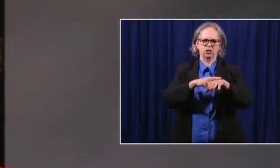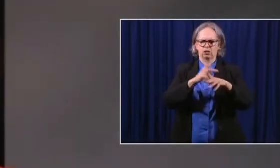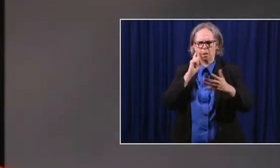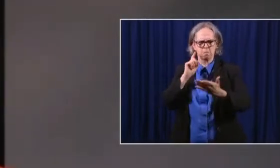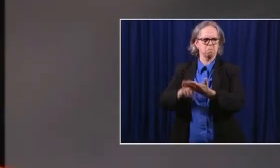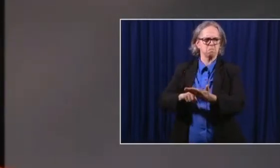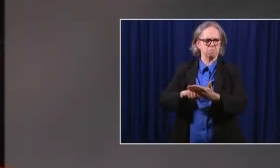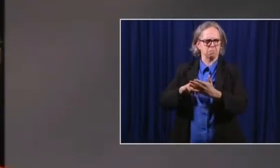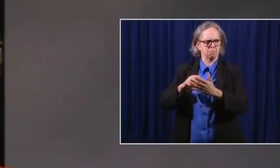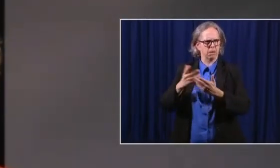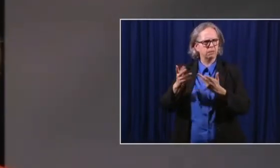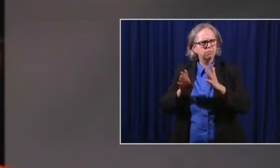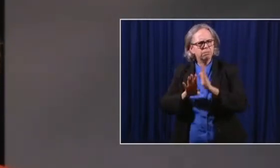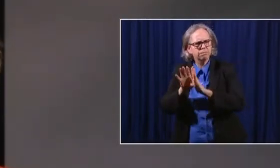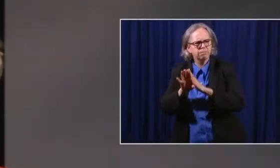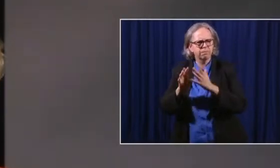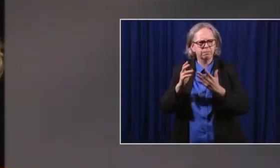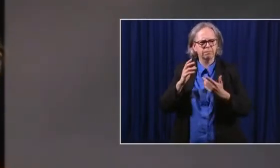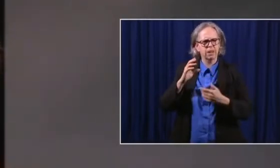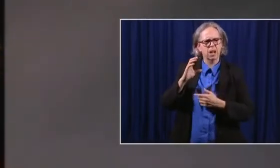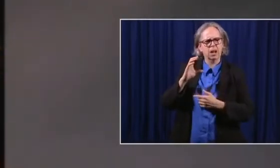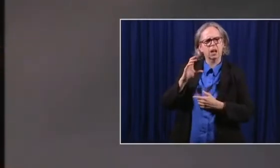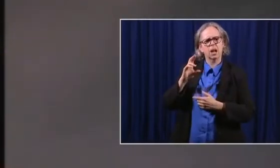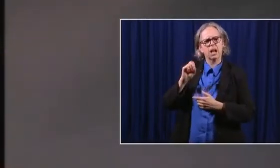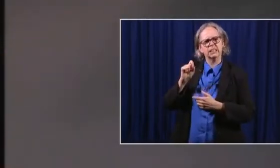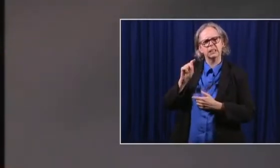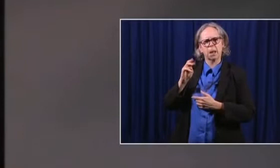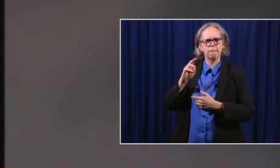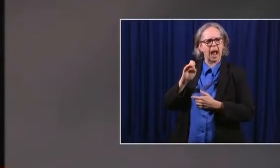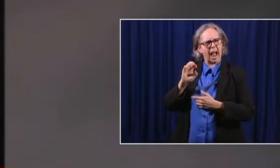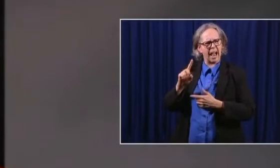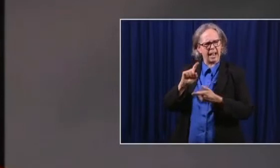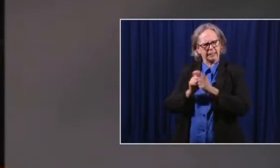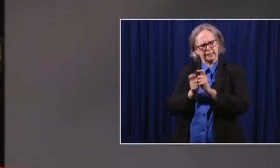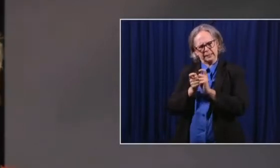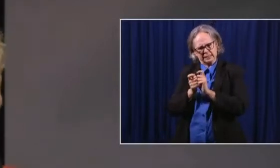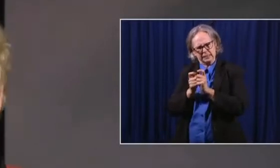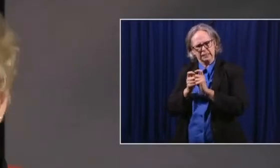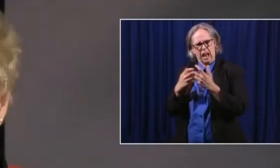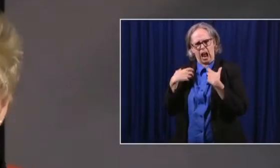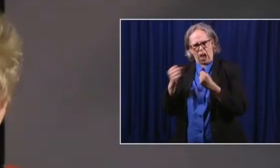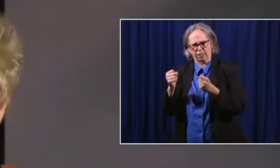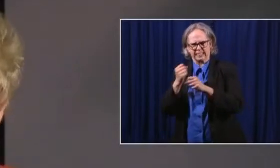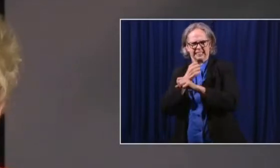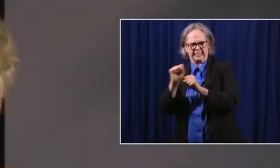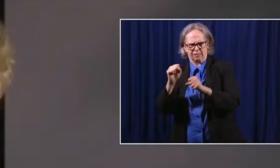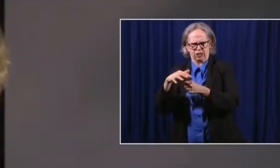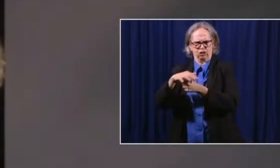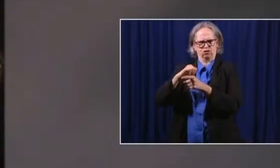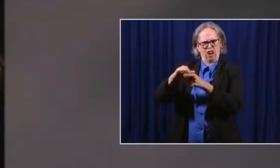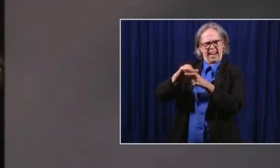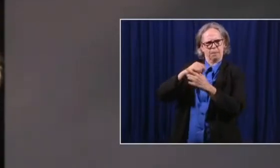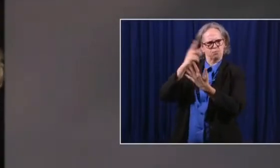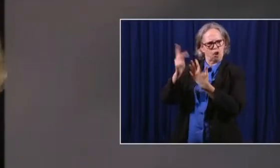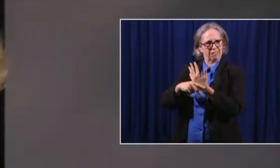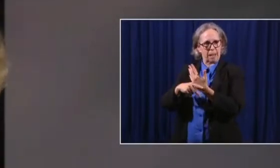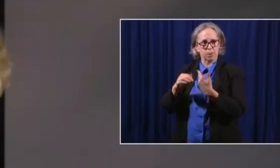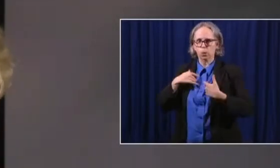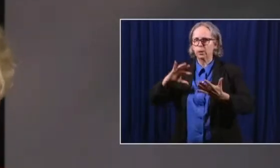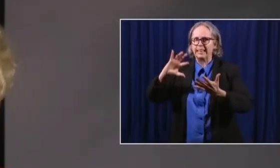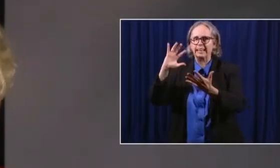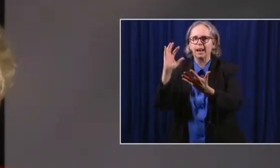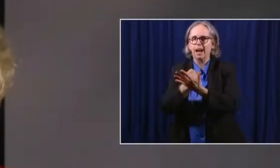delivery of customized environmental health and safety training programs. So of course we're taking advantage of that right here on our campus and in